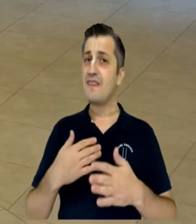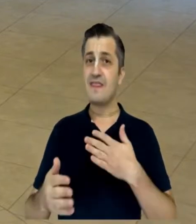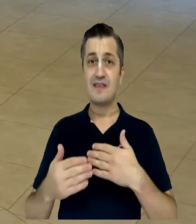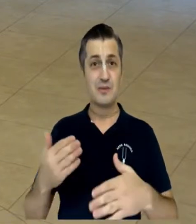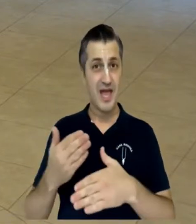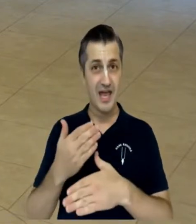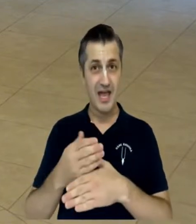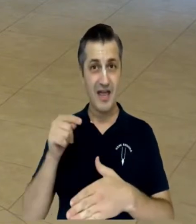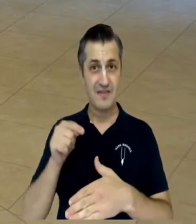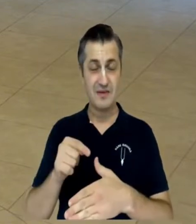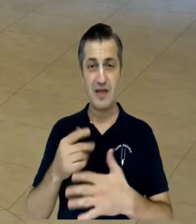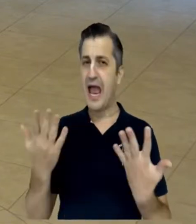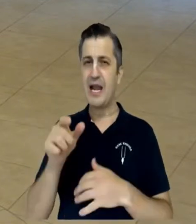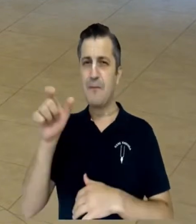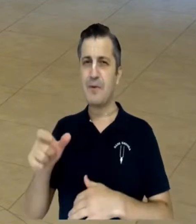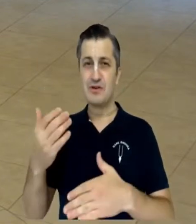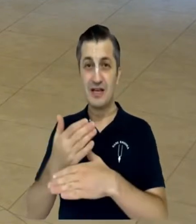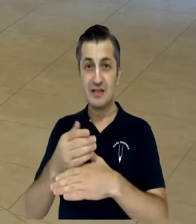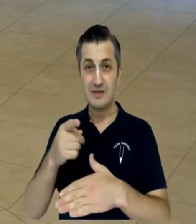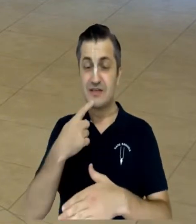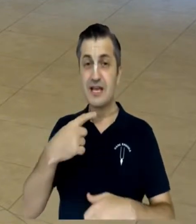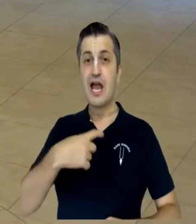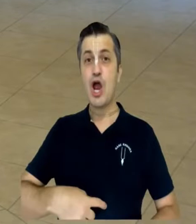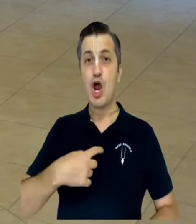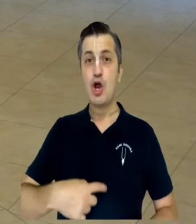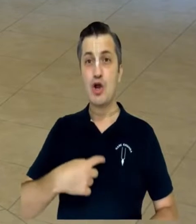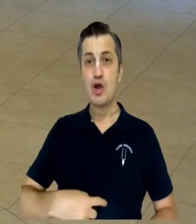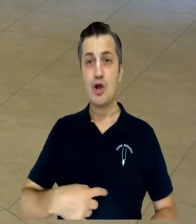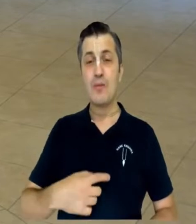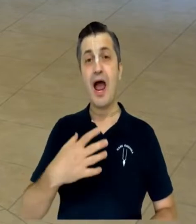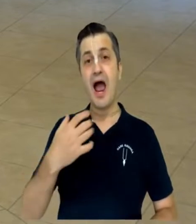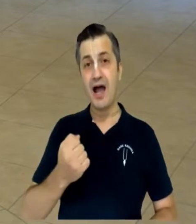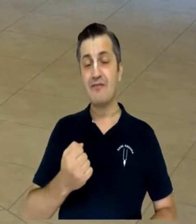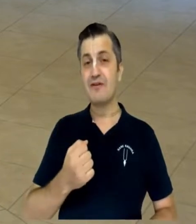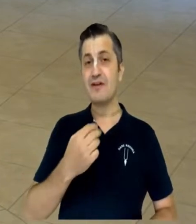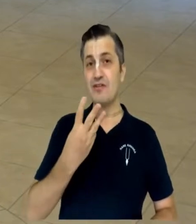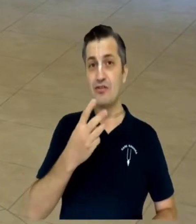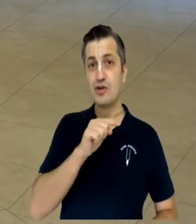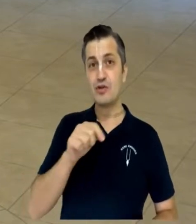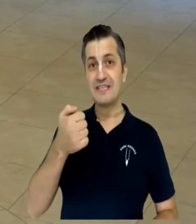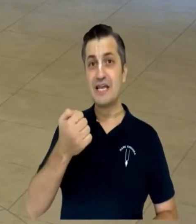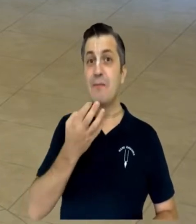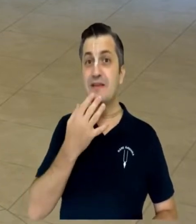someone performs, the human is prone to make 3 to 6 errors per hour, which on average accumulates to